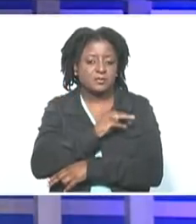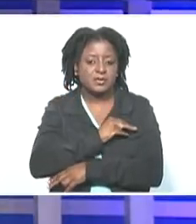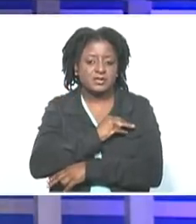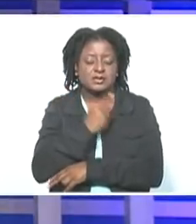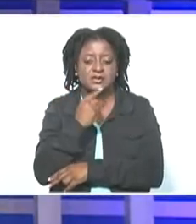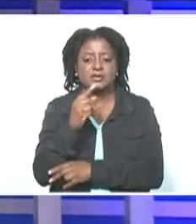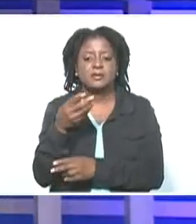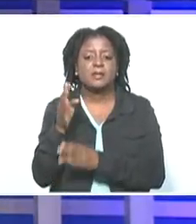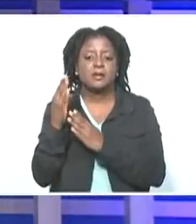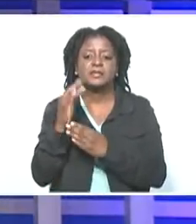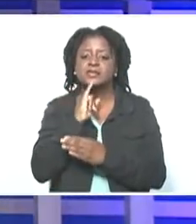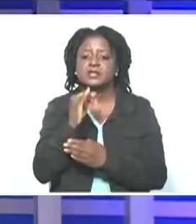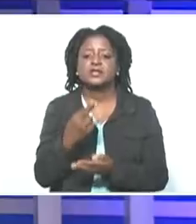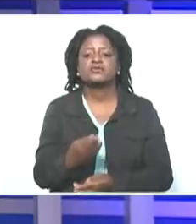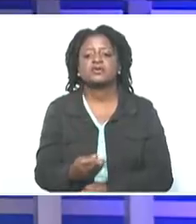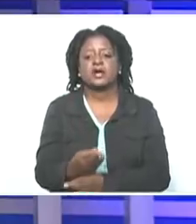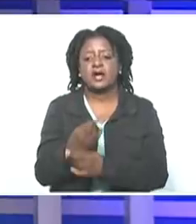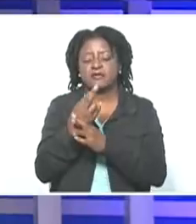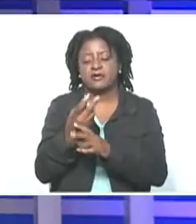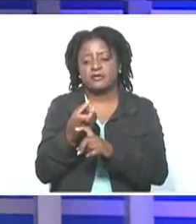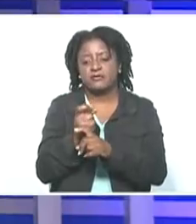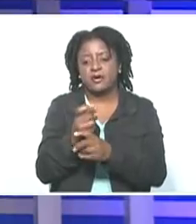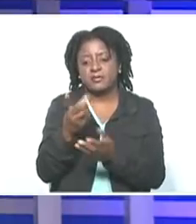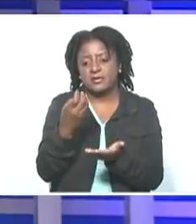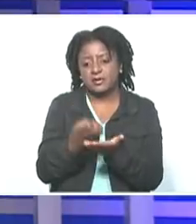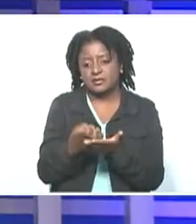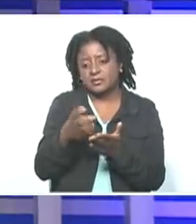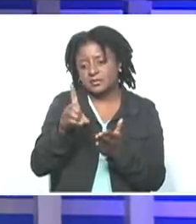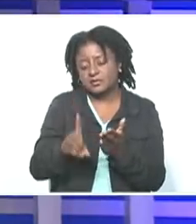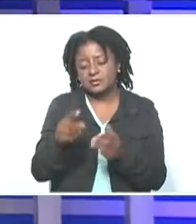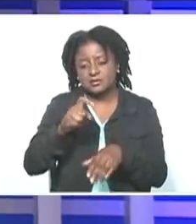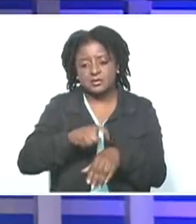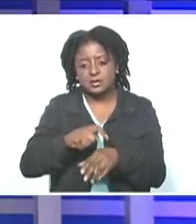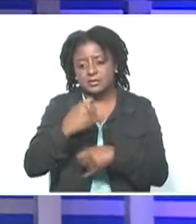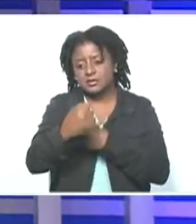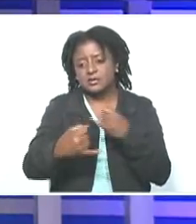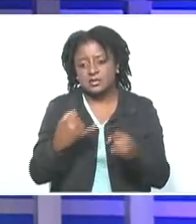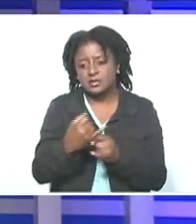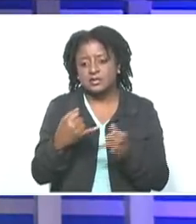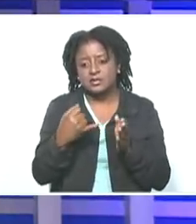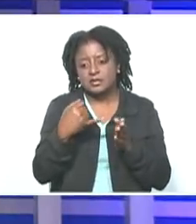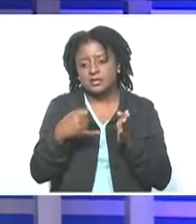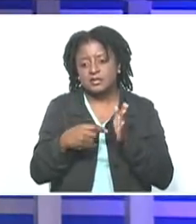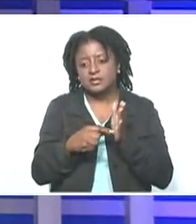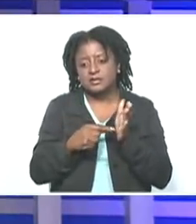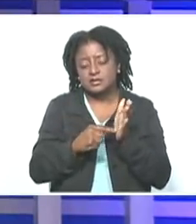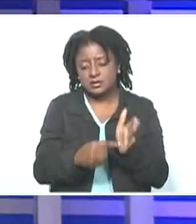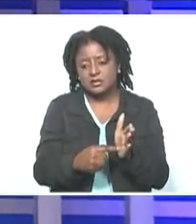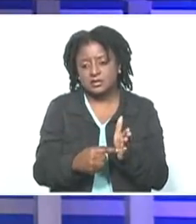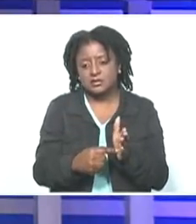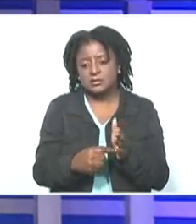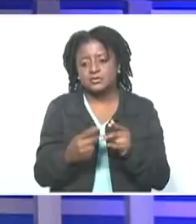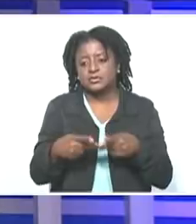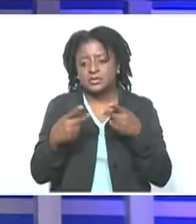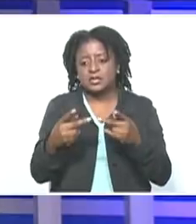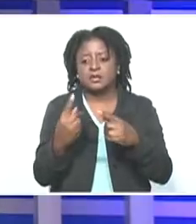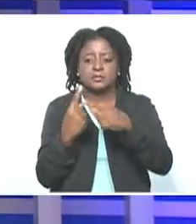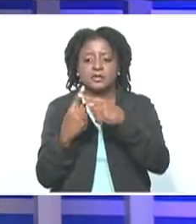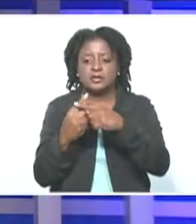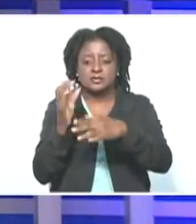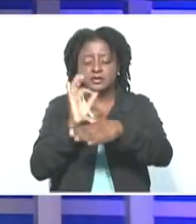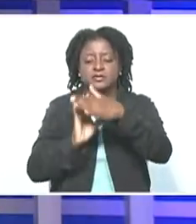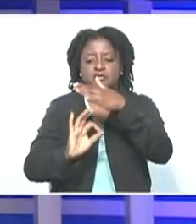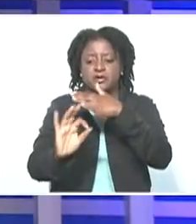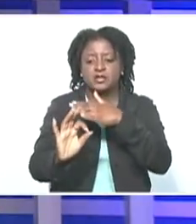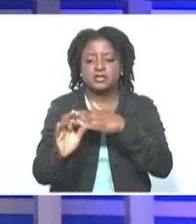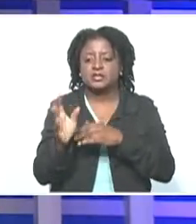is recovering from recession and that international indicators also present a positive forecast. He was addressing the CEO Summit of